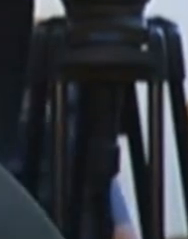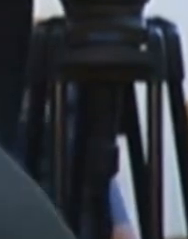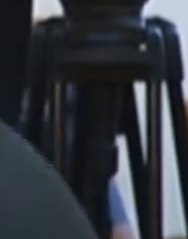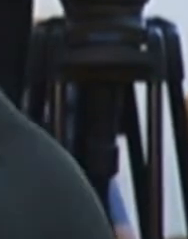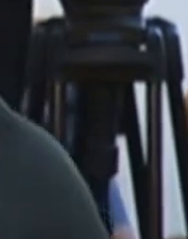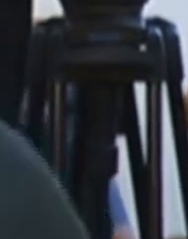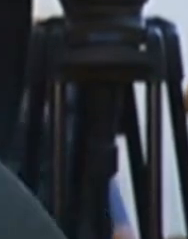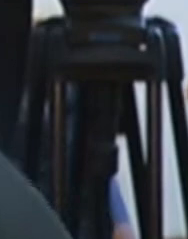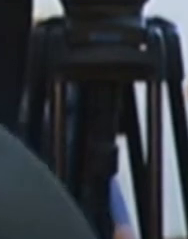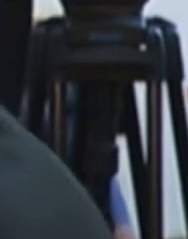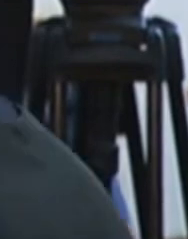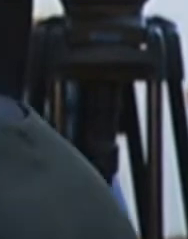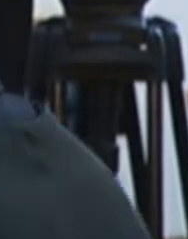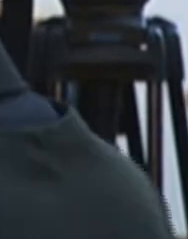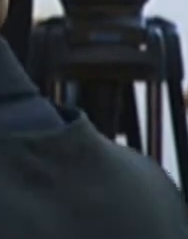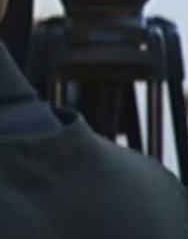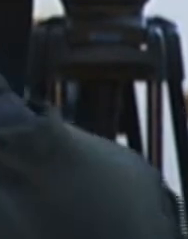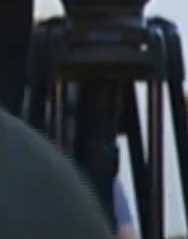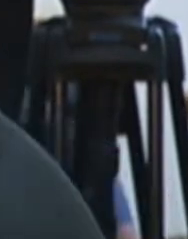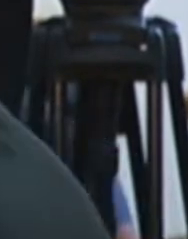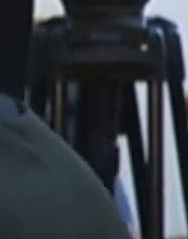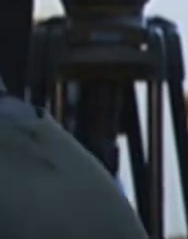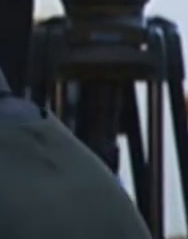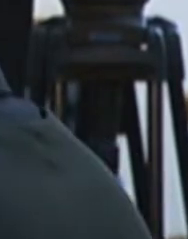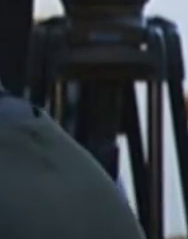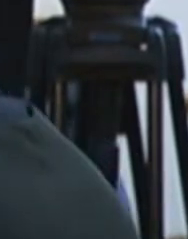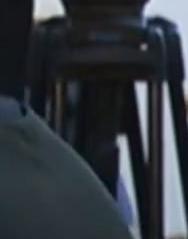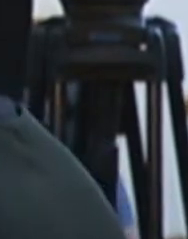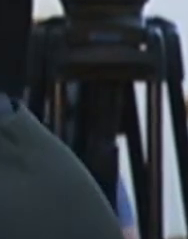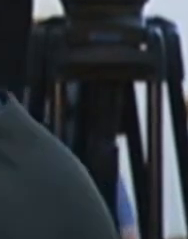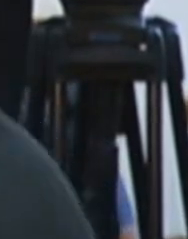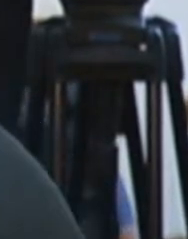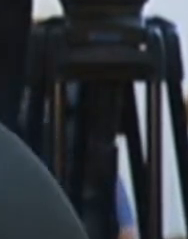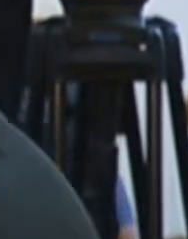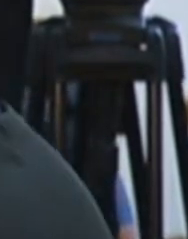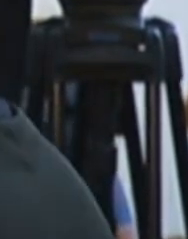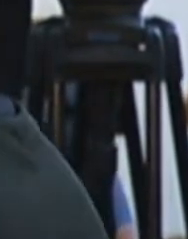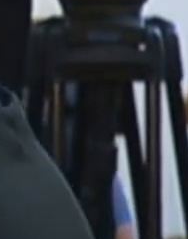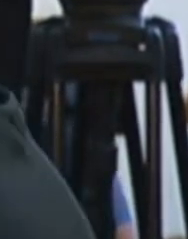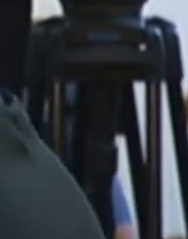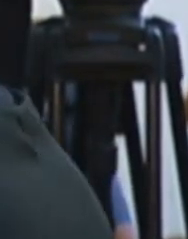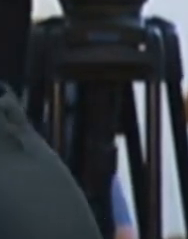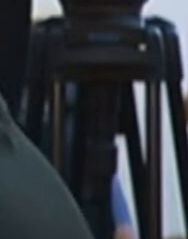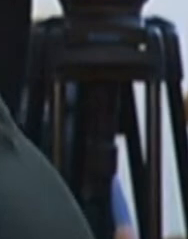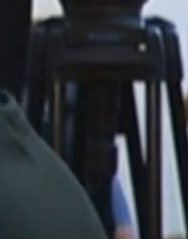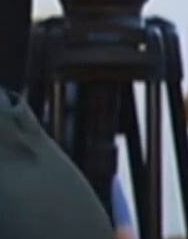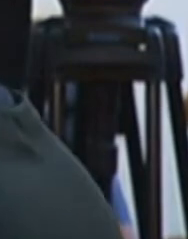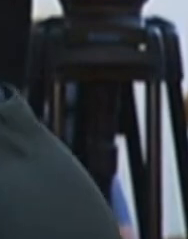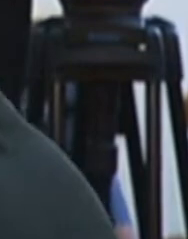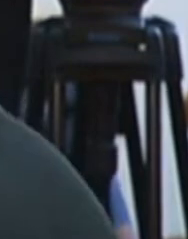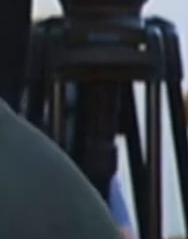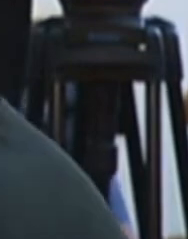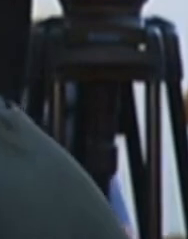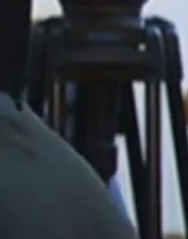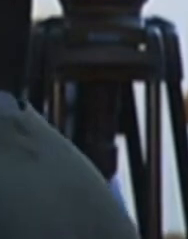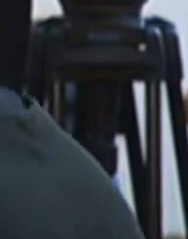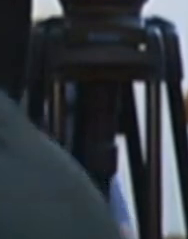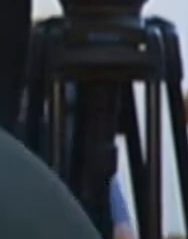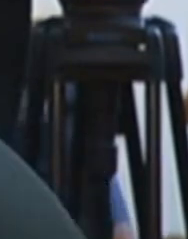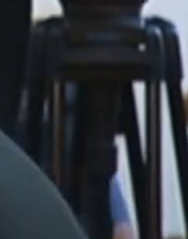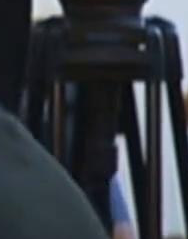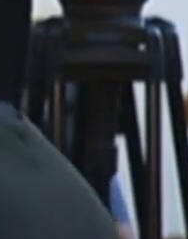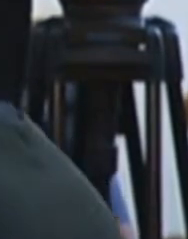should lead today. They had plenty of opportunities to go and establish whatever they